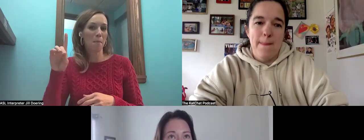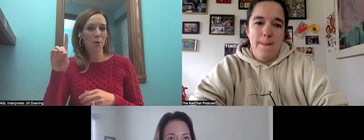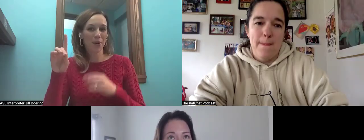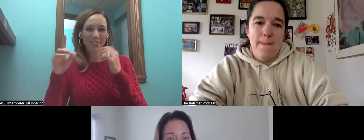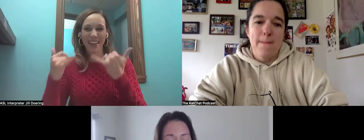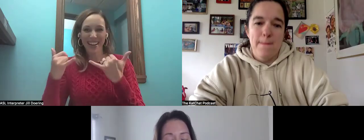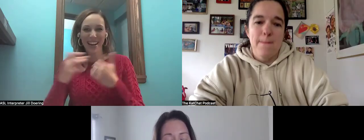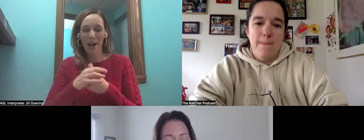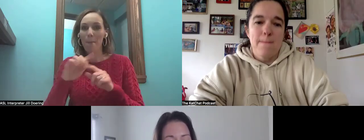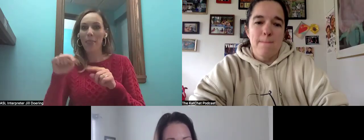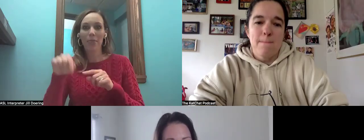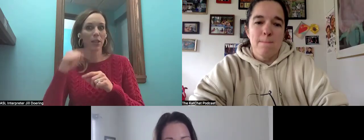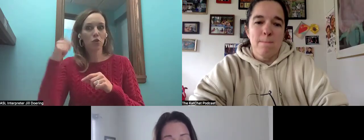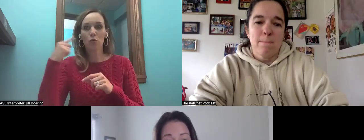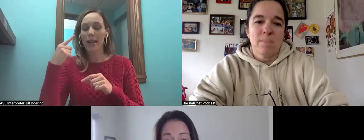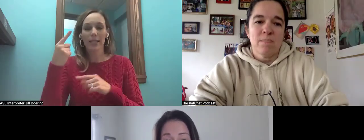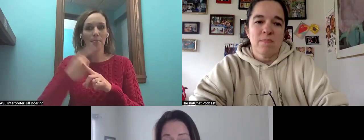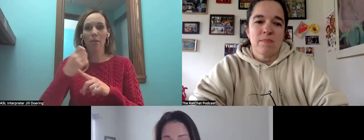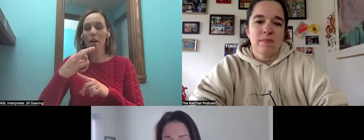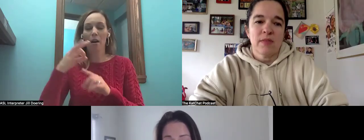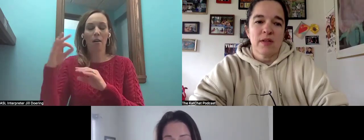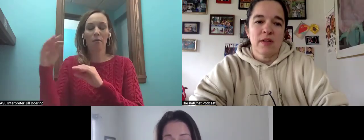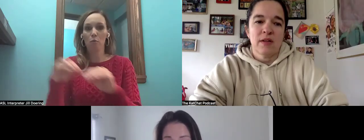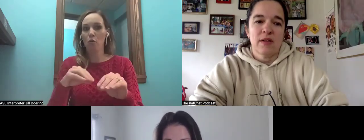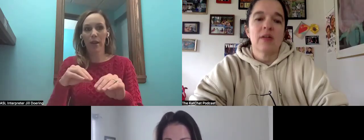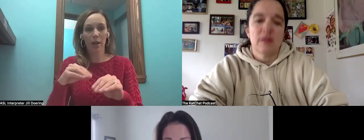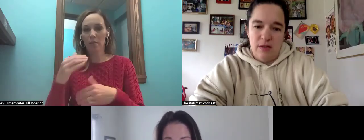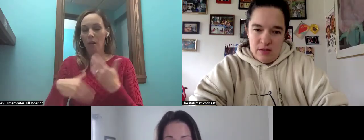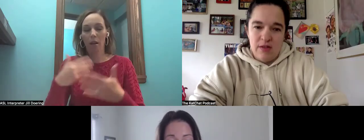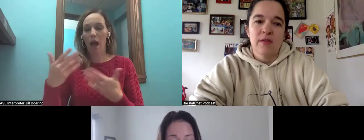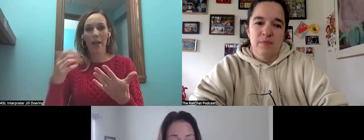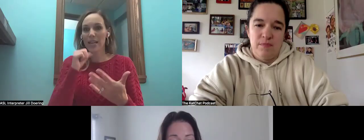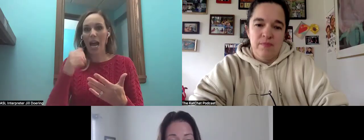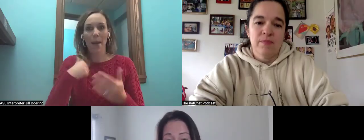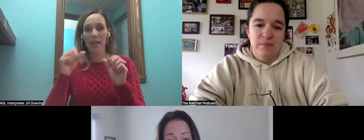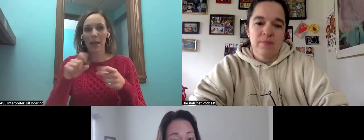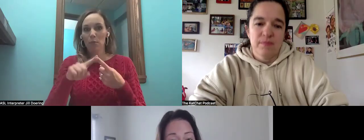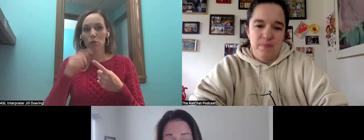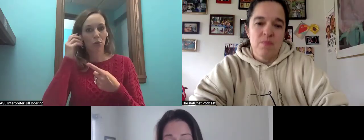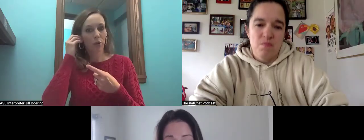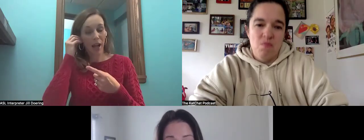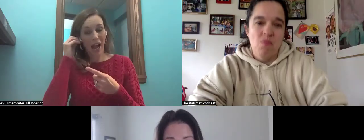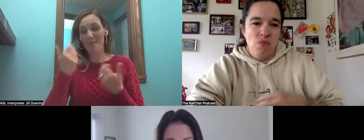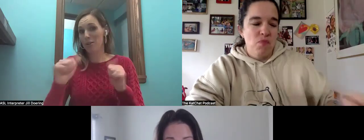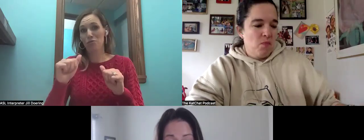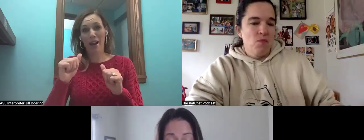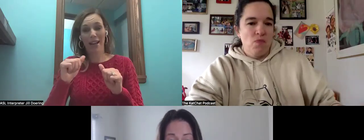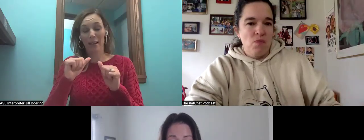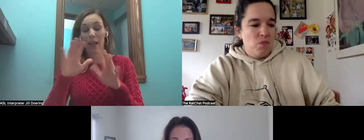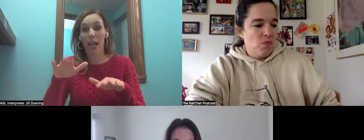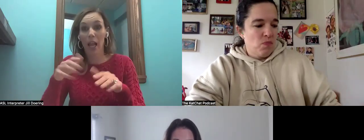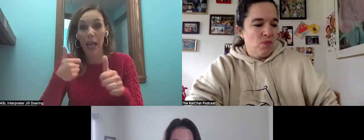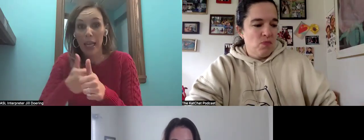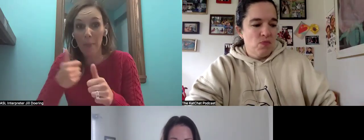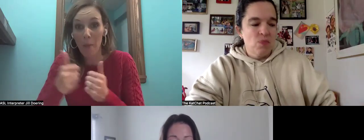this crazy month of moving, I haven't actually been able to read. I've just been trying to keep up with my deadlines for